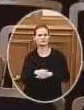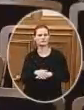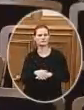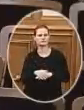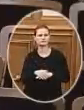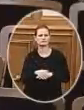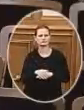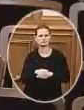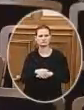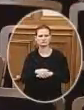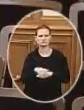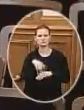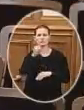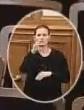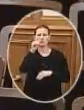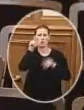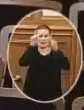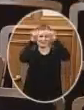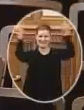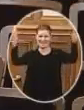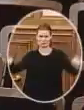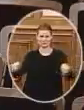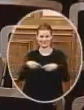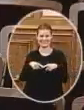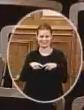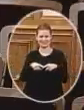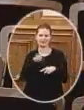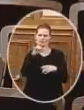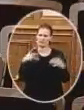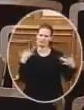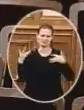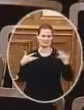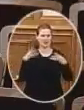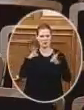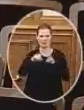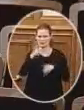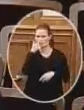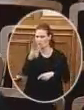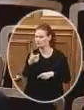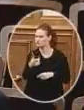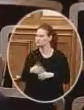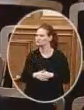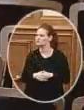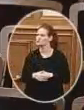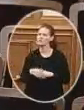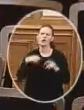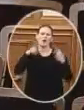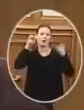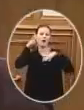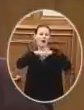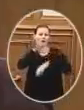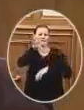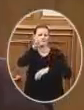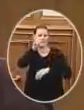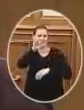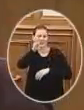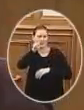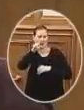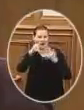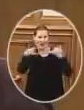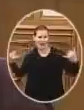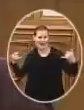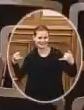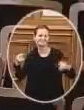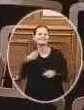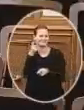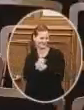a second-tier way of viewing it. It could be a very exciting. So we'll be on the 50-yard line, right? Yes. One